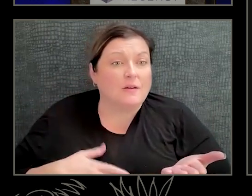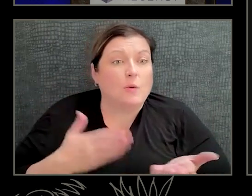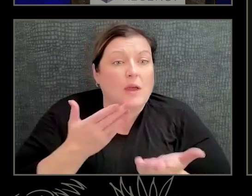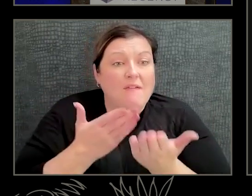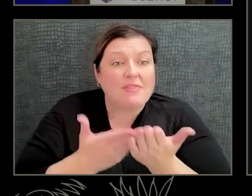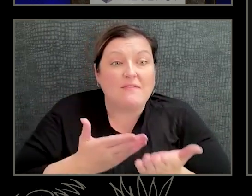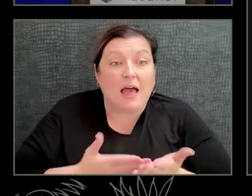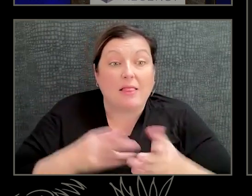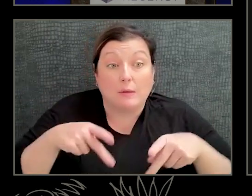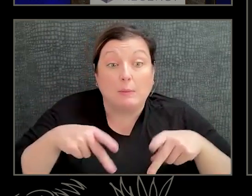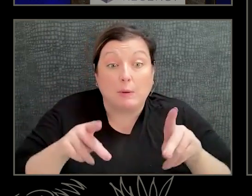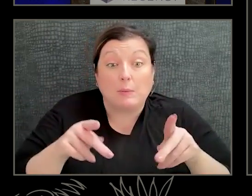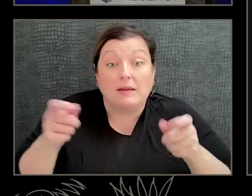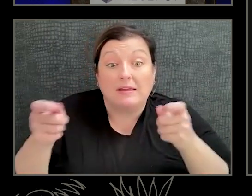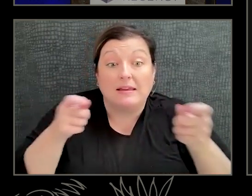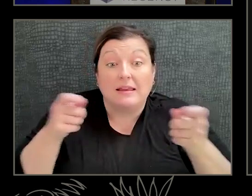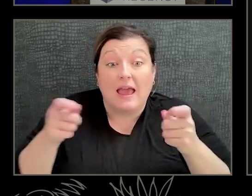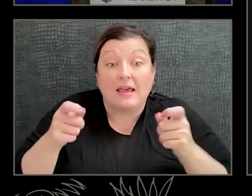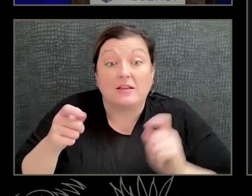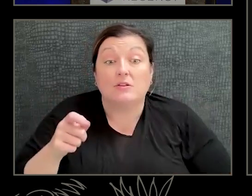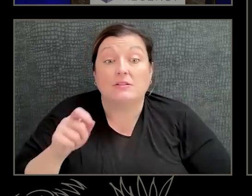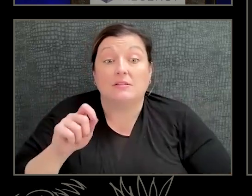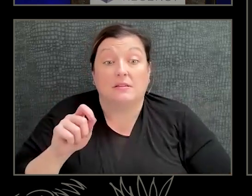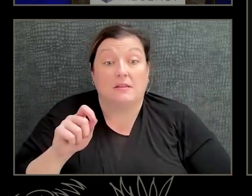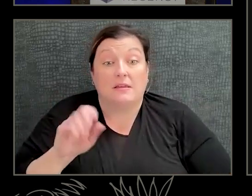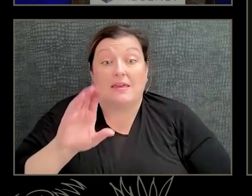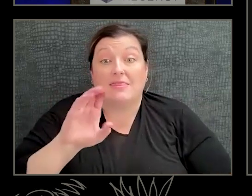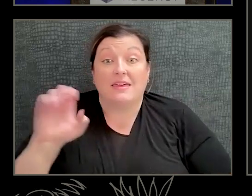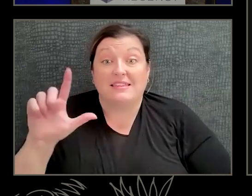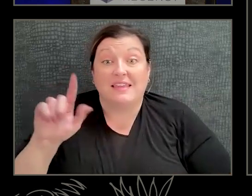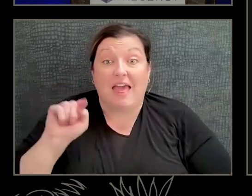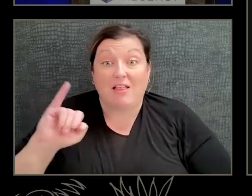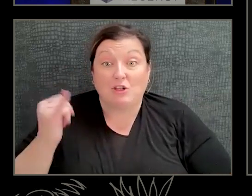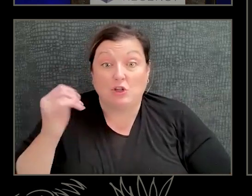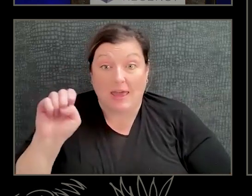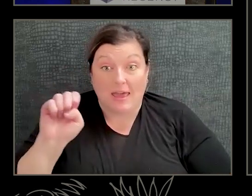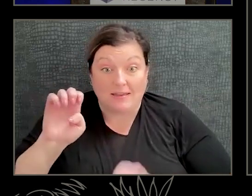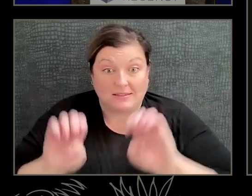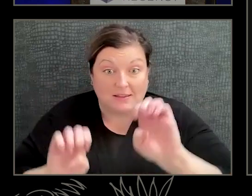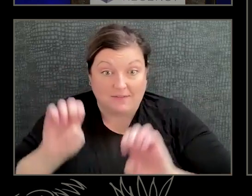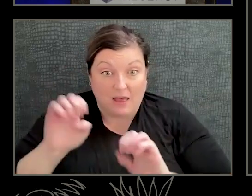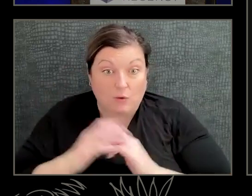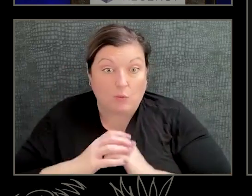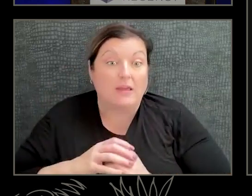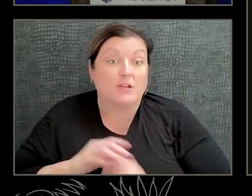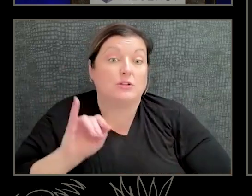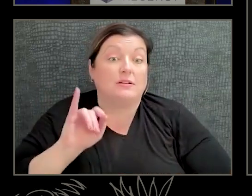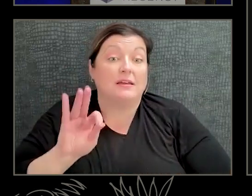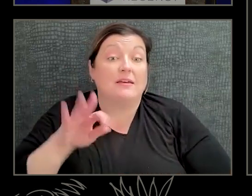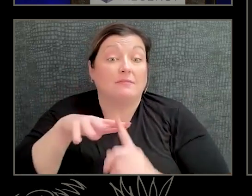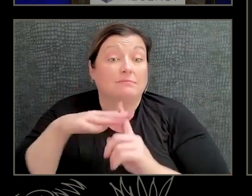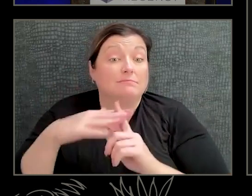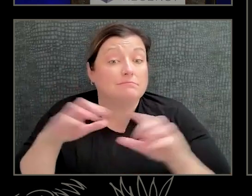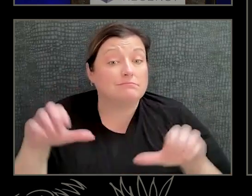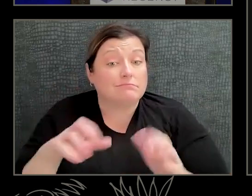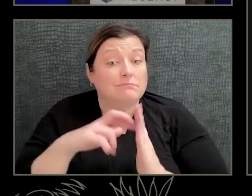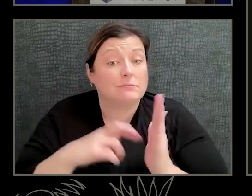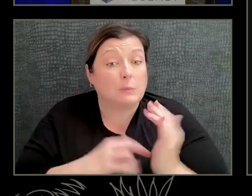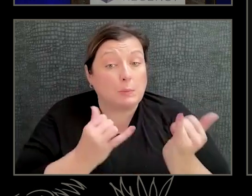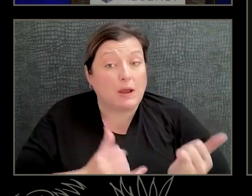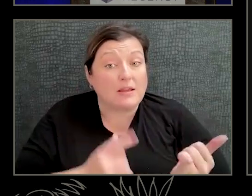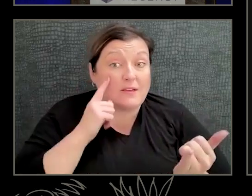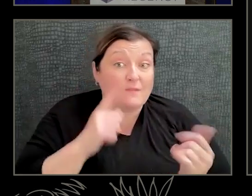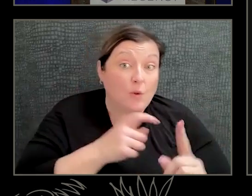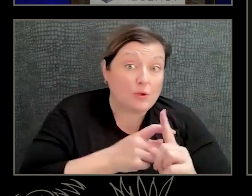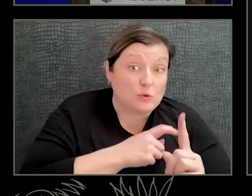handles the cell.js evaluation. And if a contextual action rule is present for the given resource and the